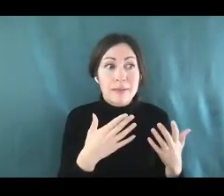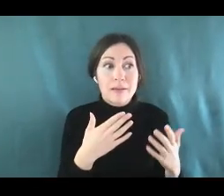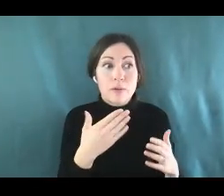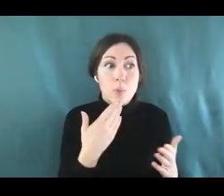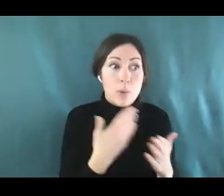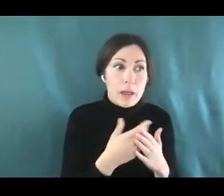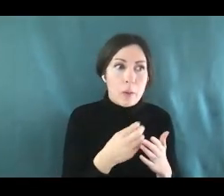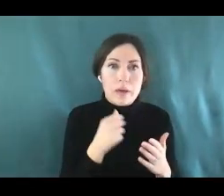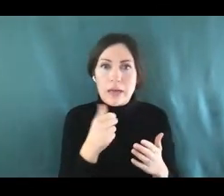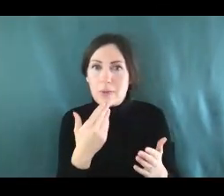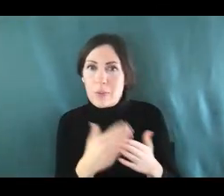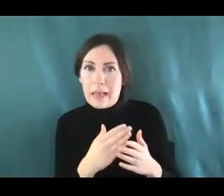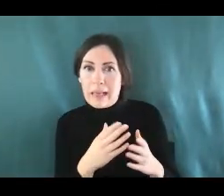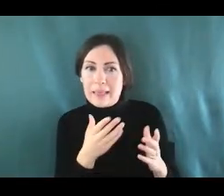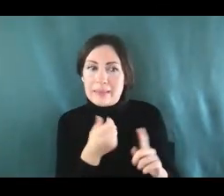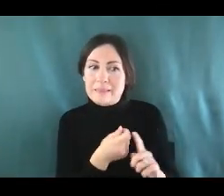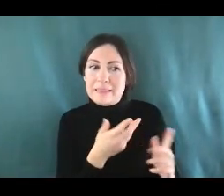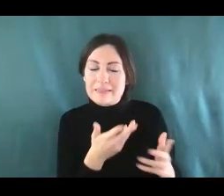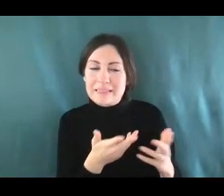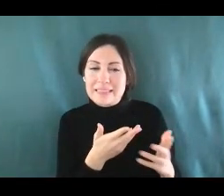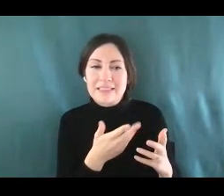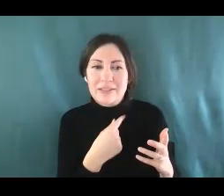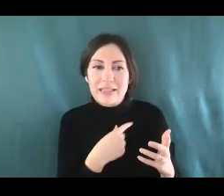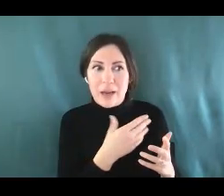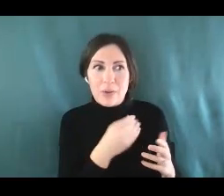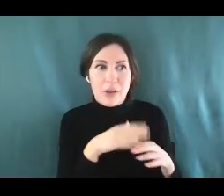you. No problem.